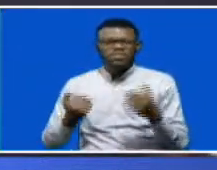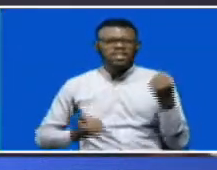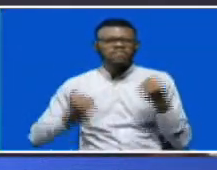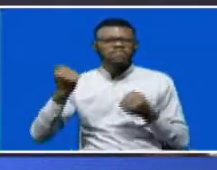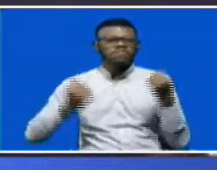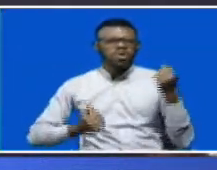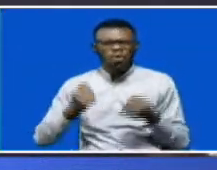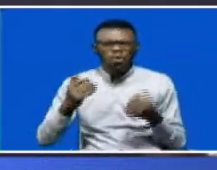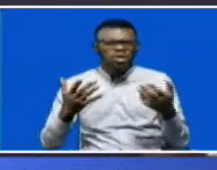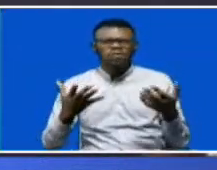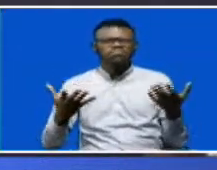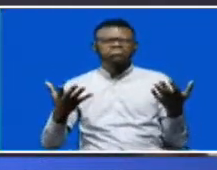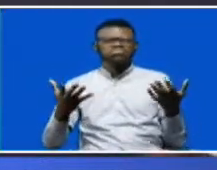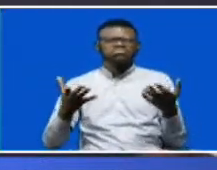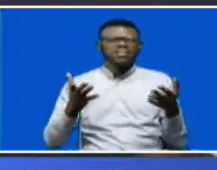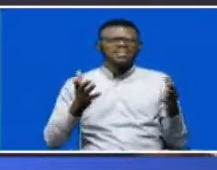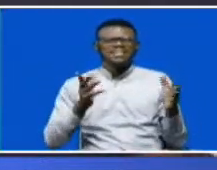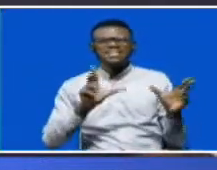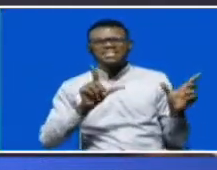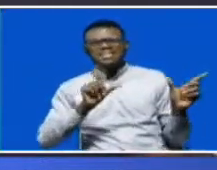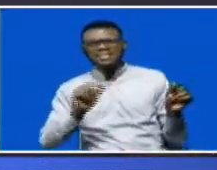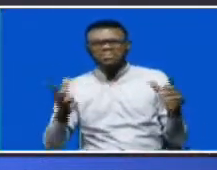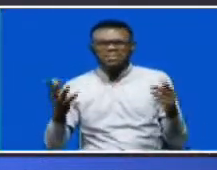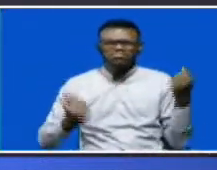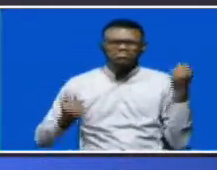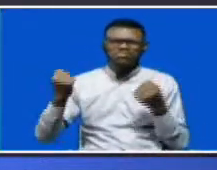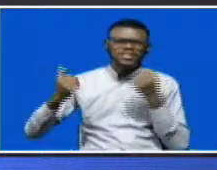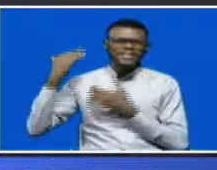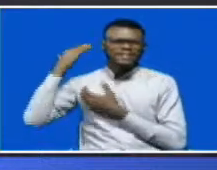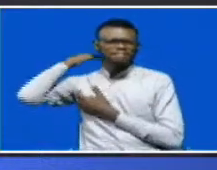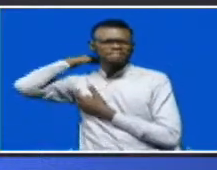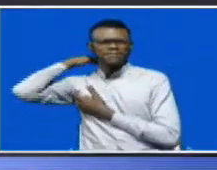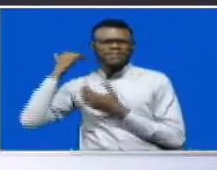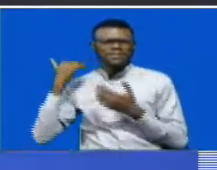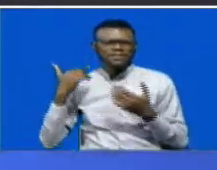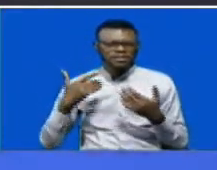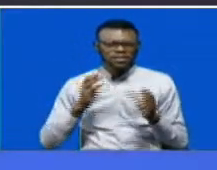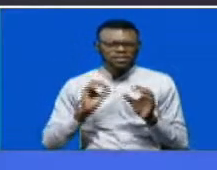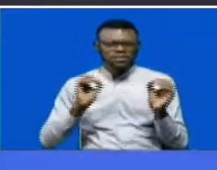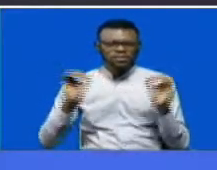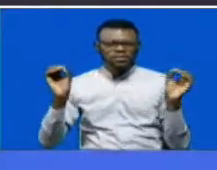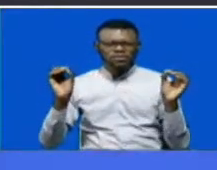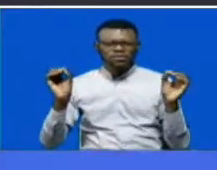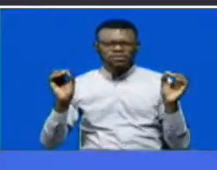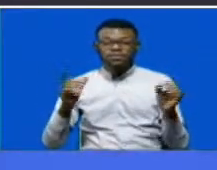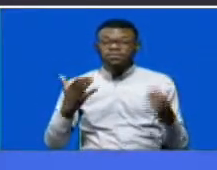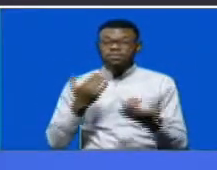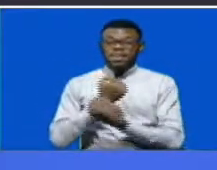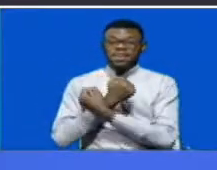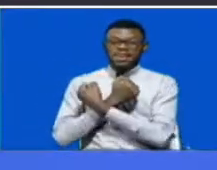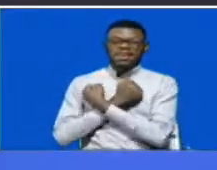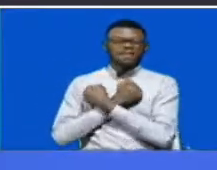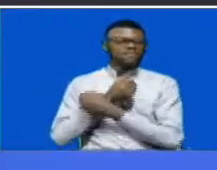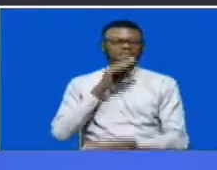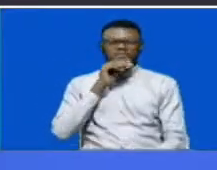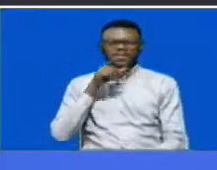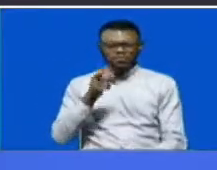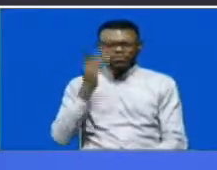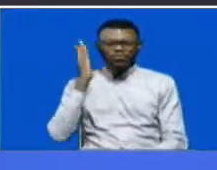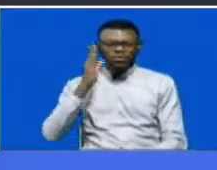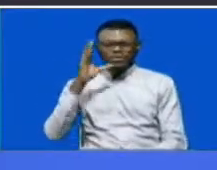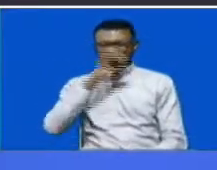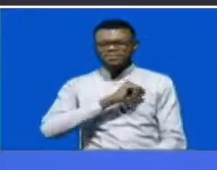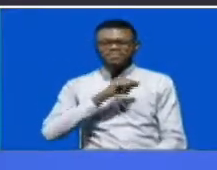there. So I drove myself in a pickup. We will miss him. And he was a loving father. I remember when he used to